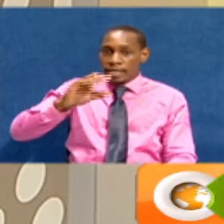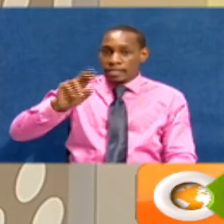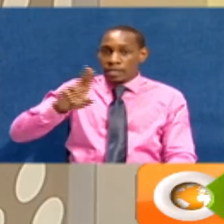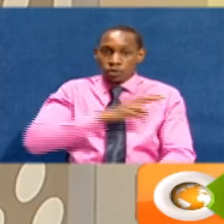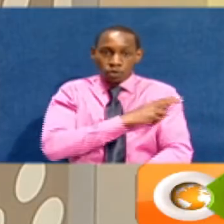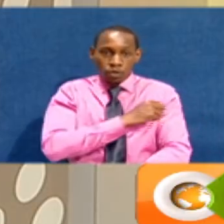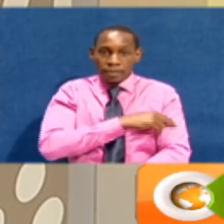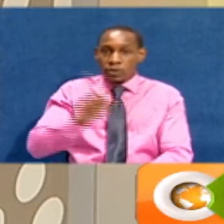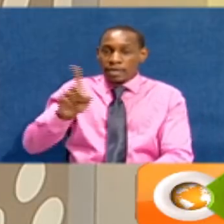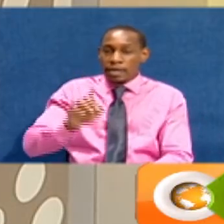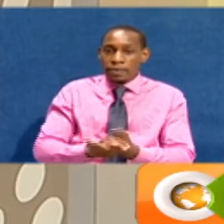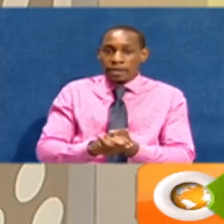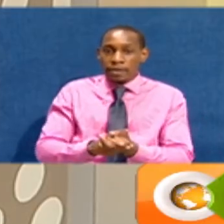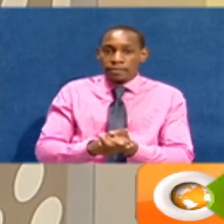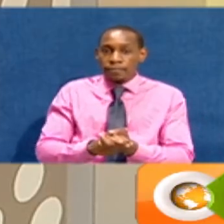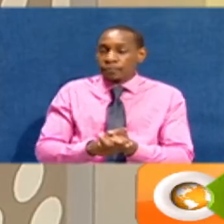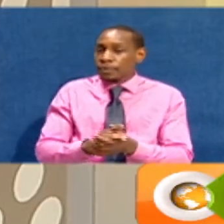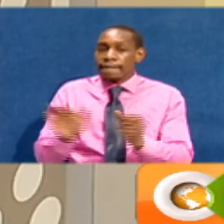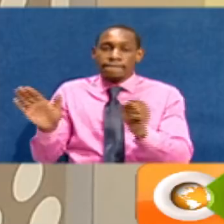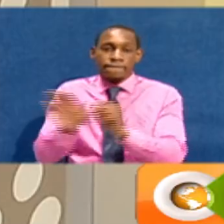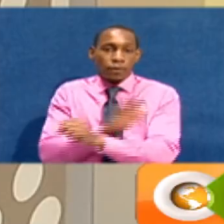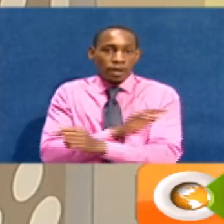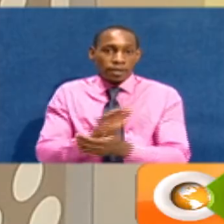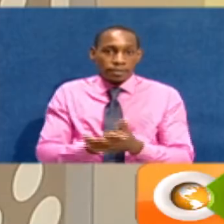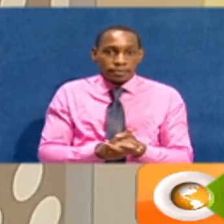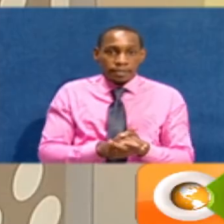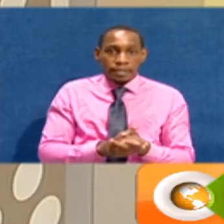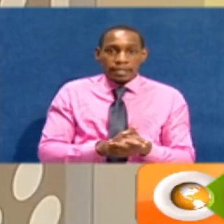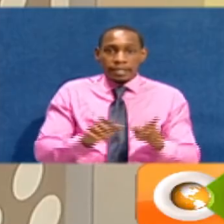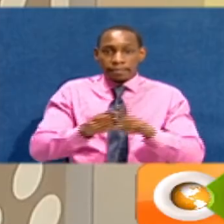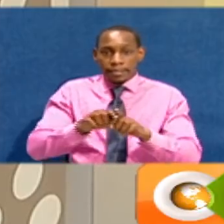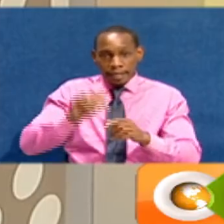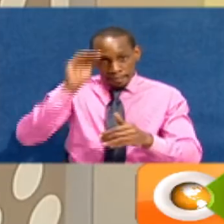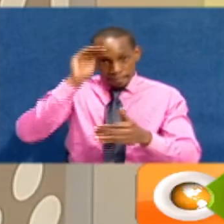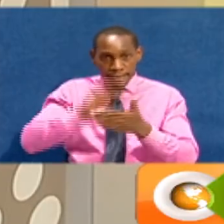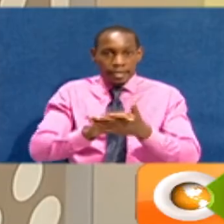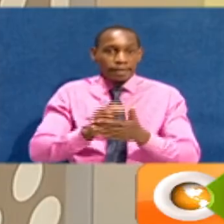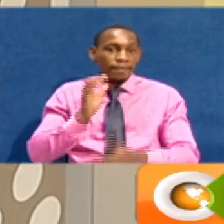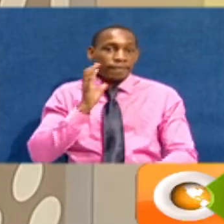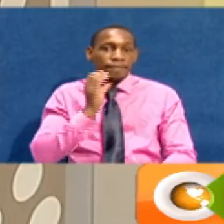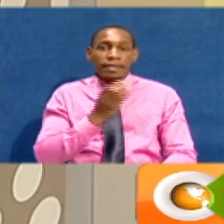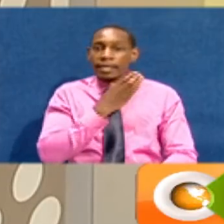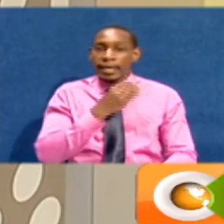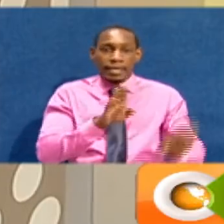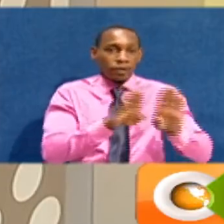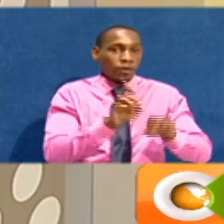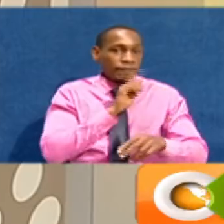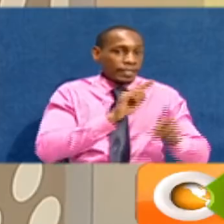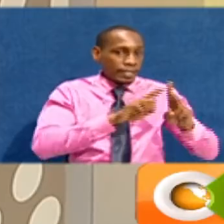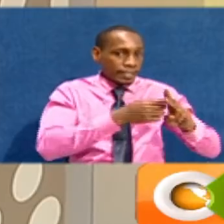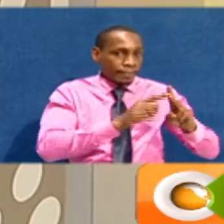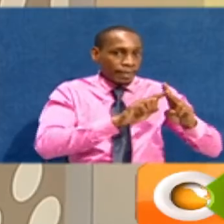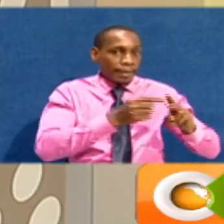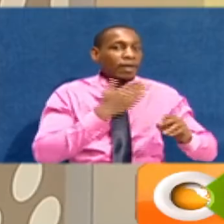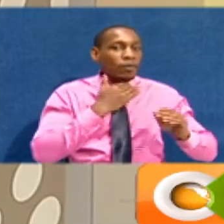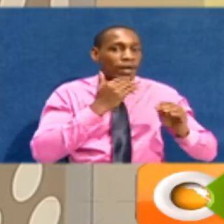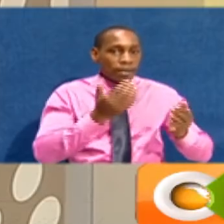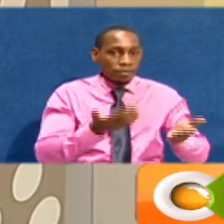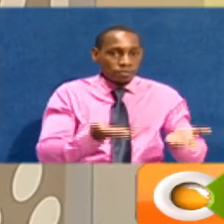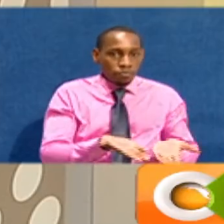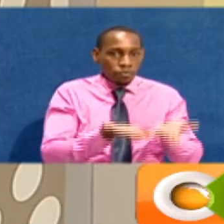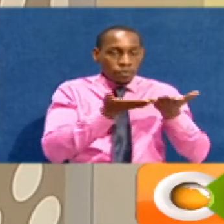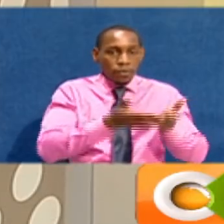facilities in Nairobi private institutions are full. I believe the KNH one, had been closed for renovations, and they were trying to